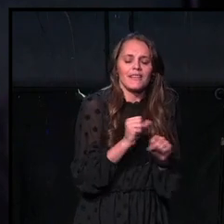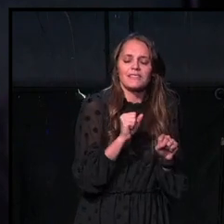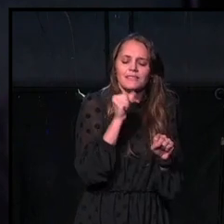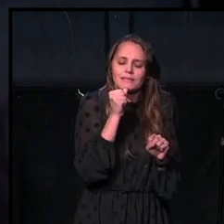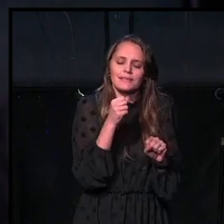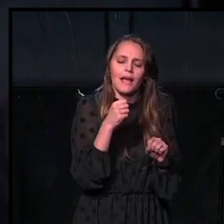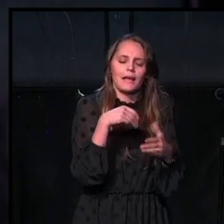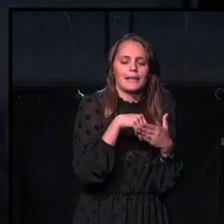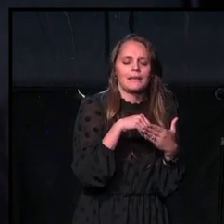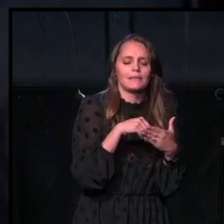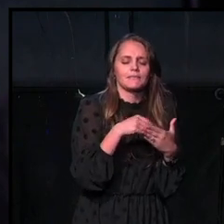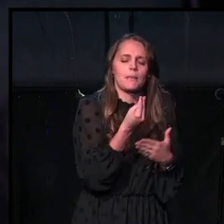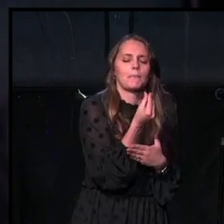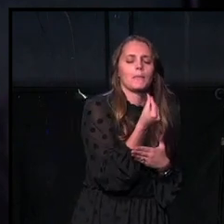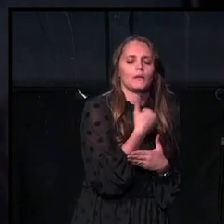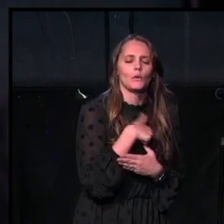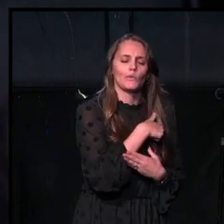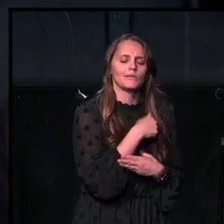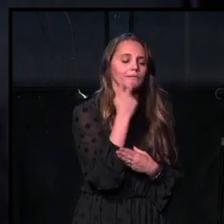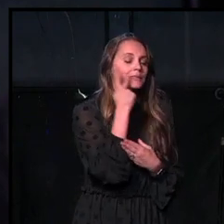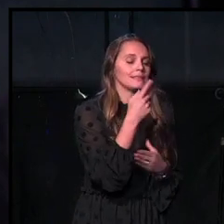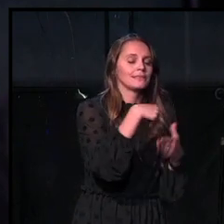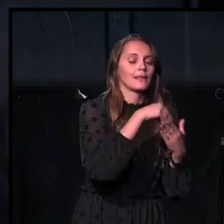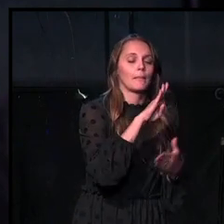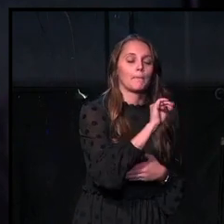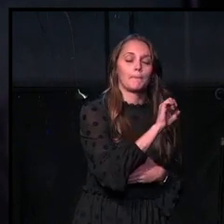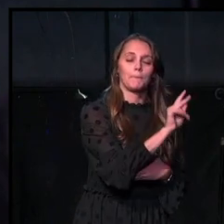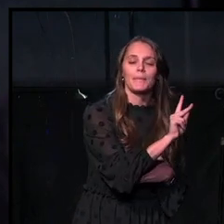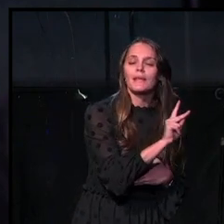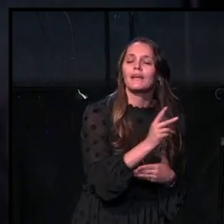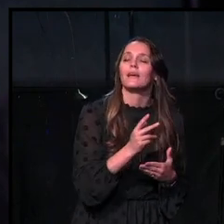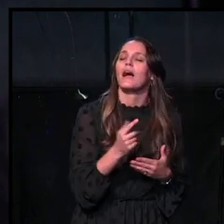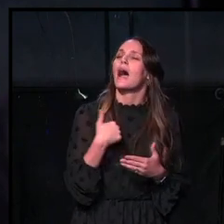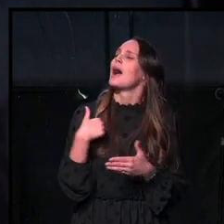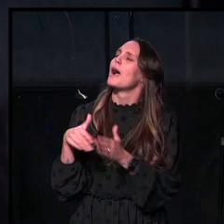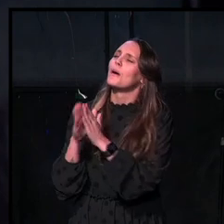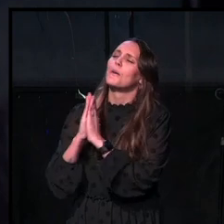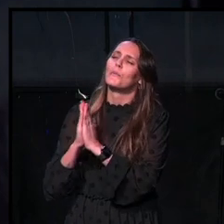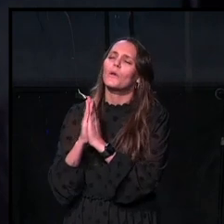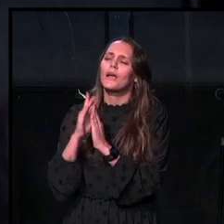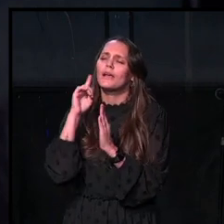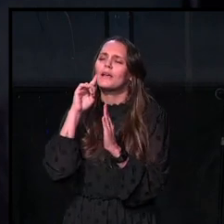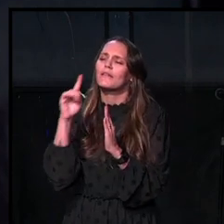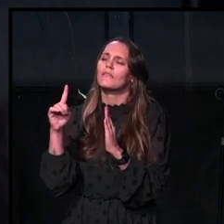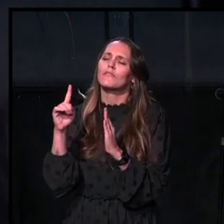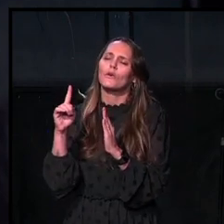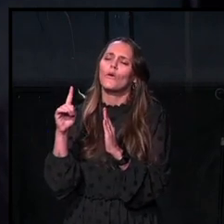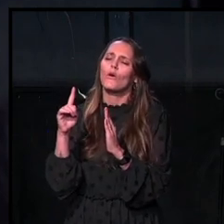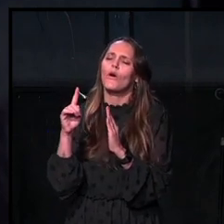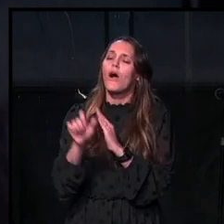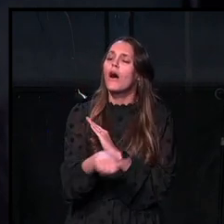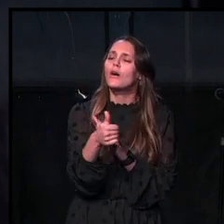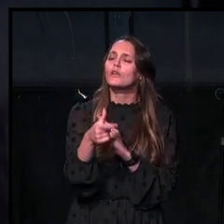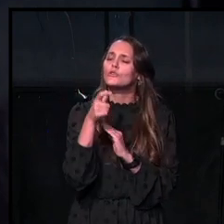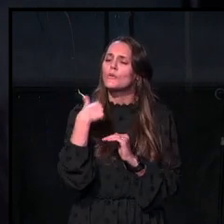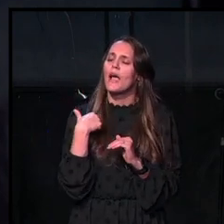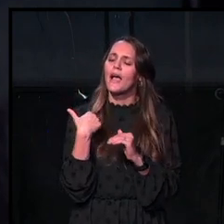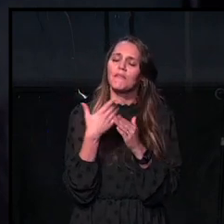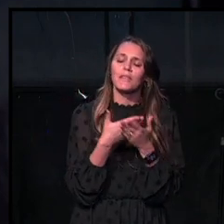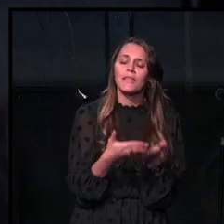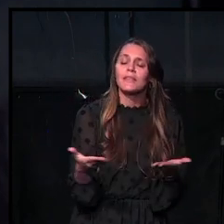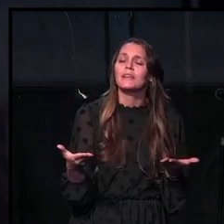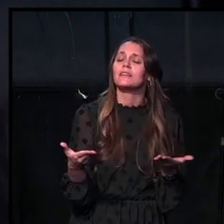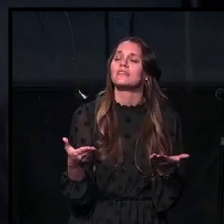we see in our bank account. Lord, I even pray for those who have resources other than money that need to be given, whether